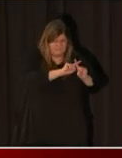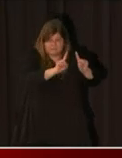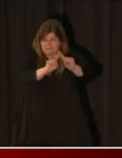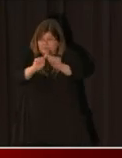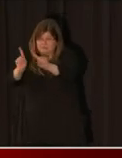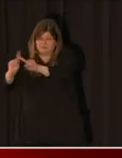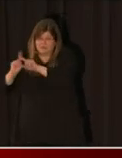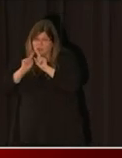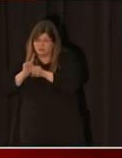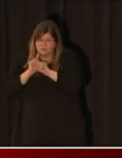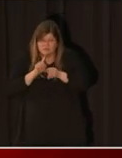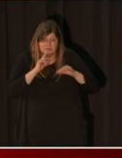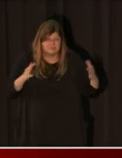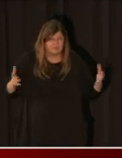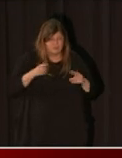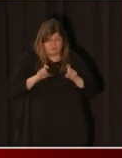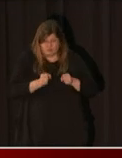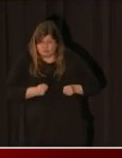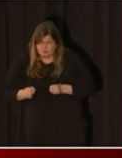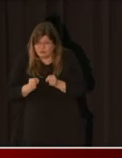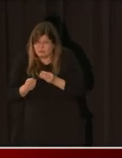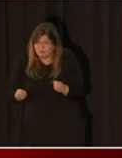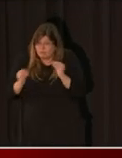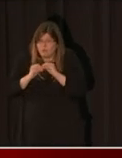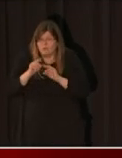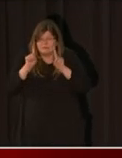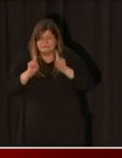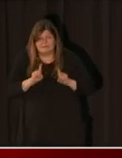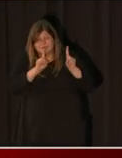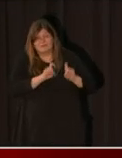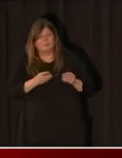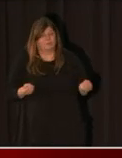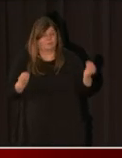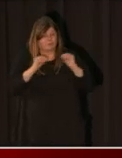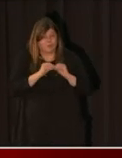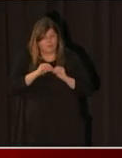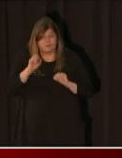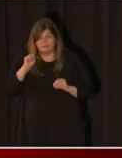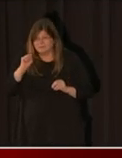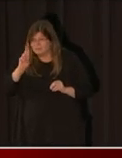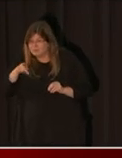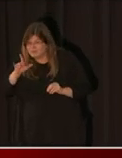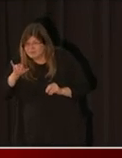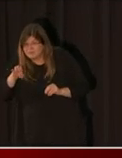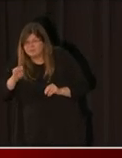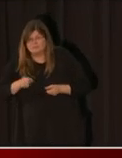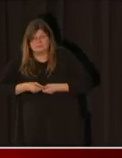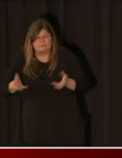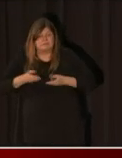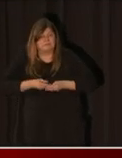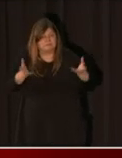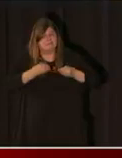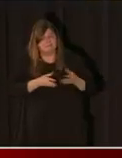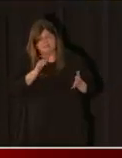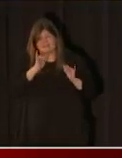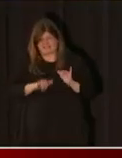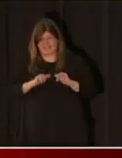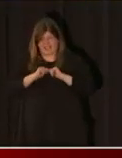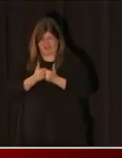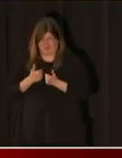get more tests, more supplies, and get them out consistent with how we get to phase one. Okay,